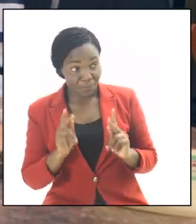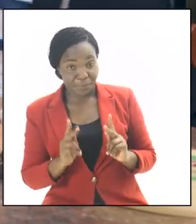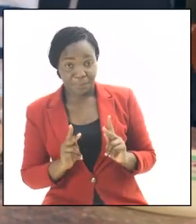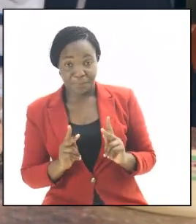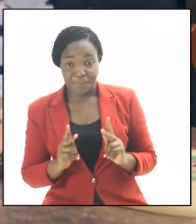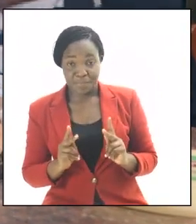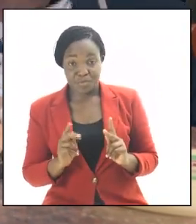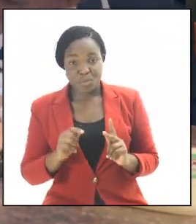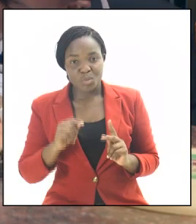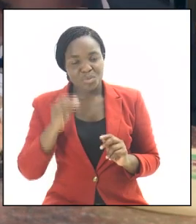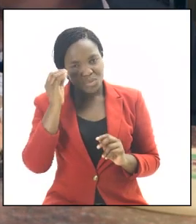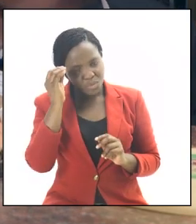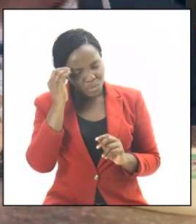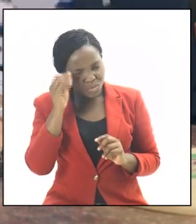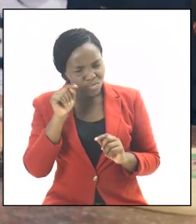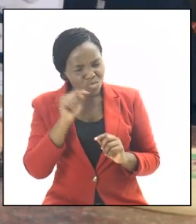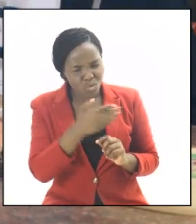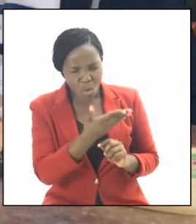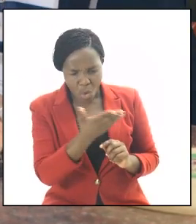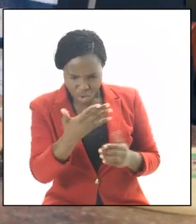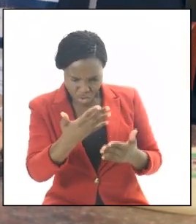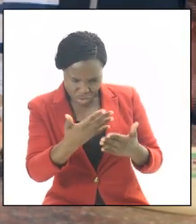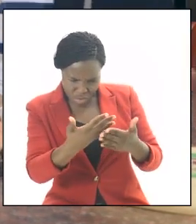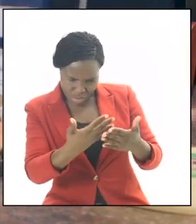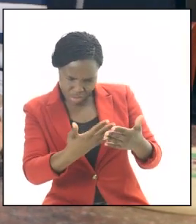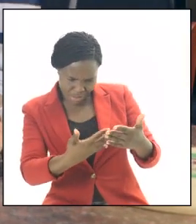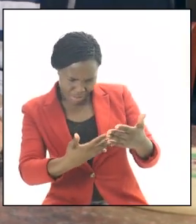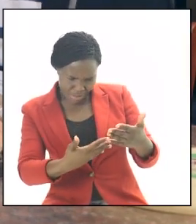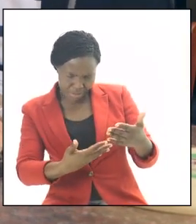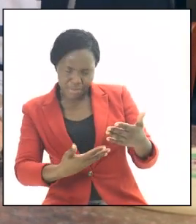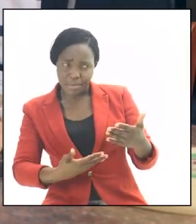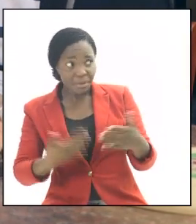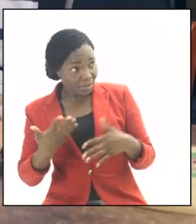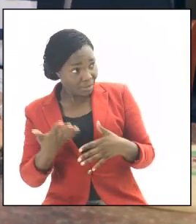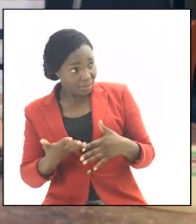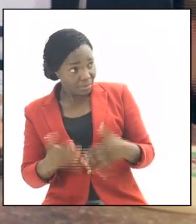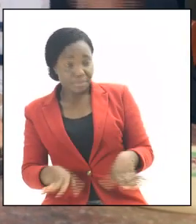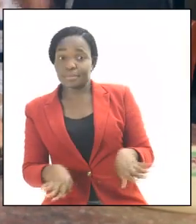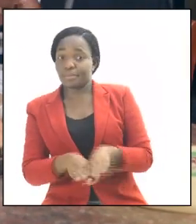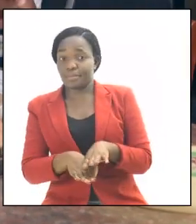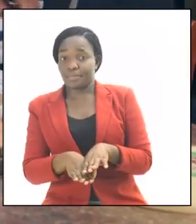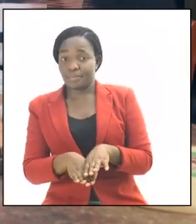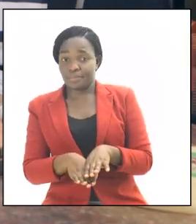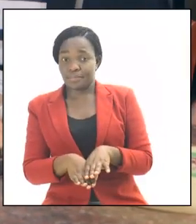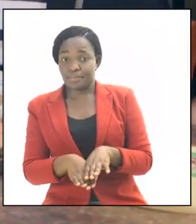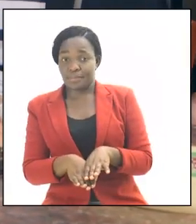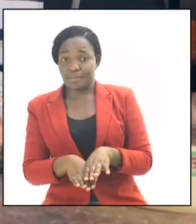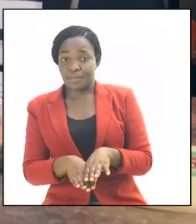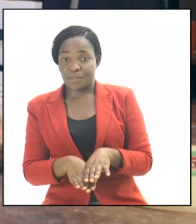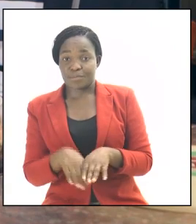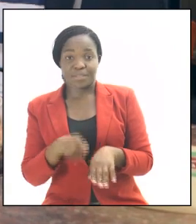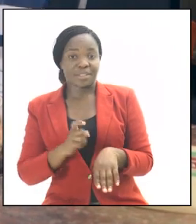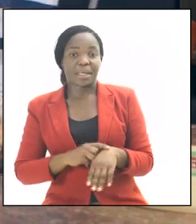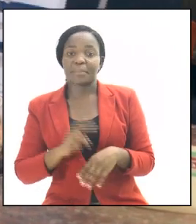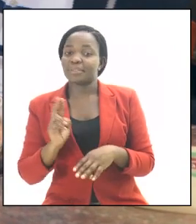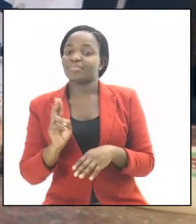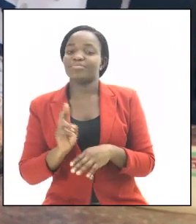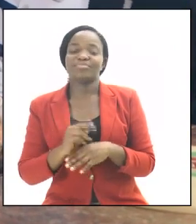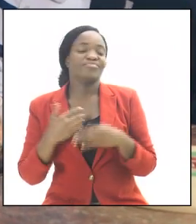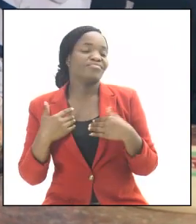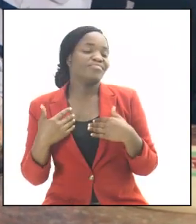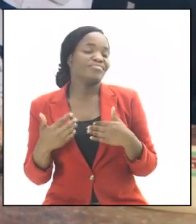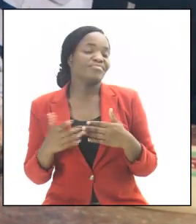Yes, and then the radius is 15.9. Oh, here is one